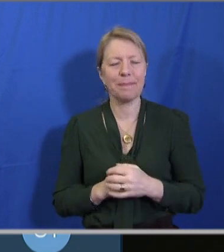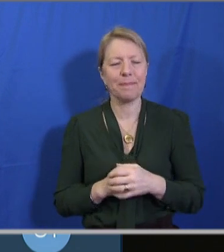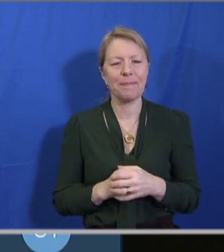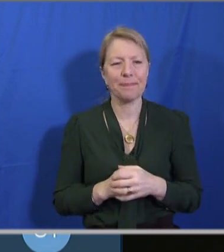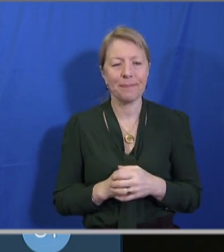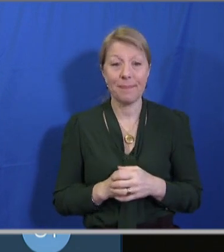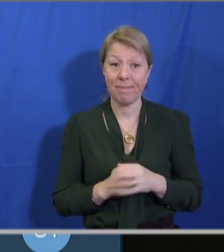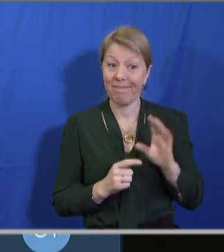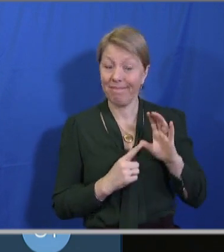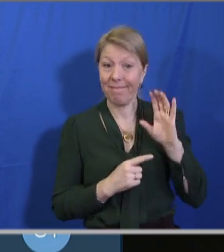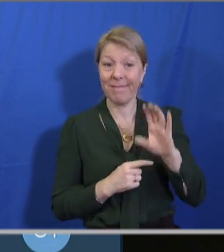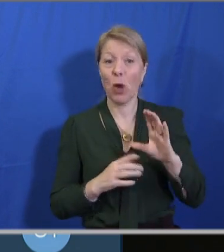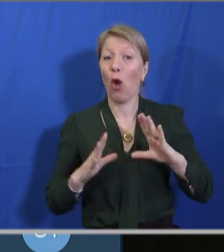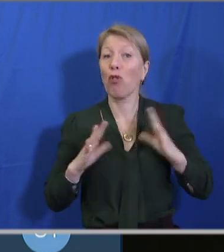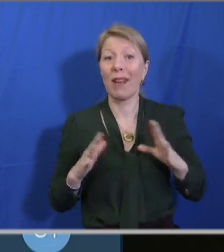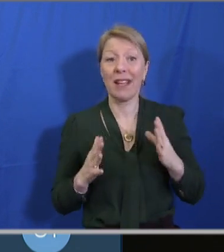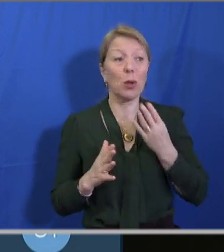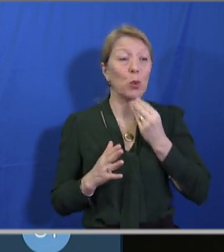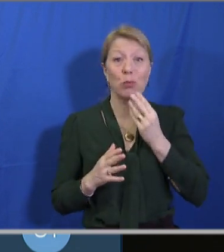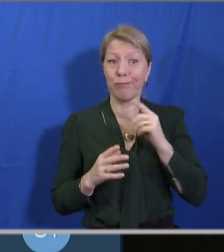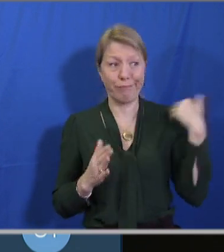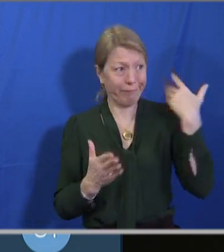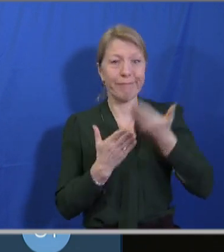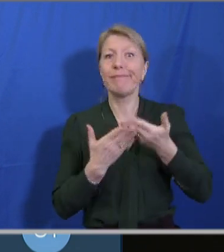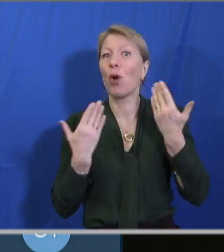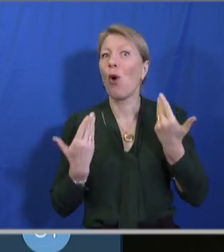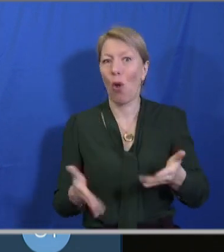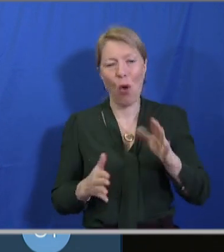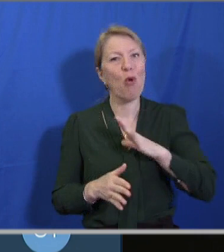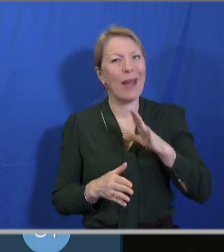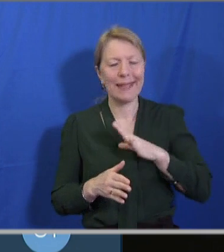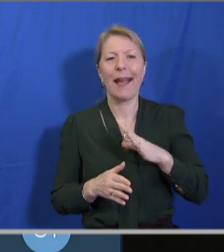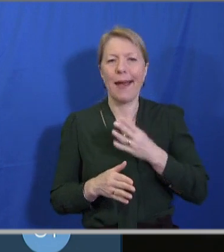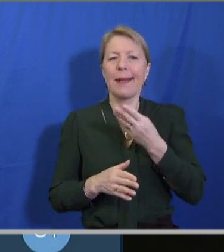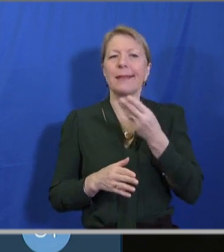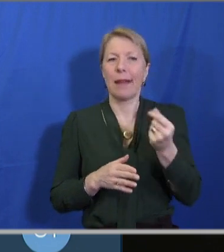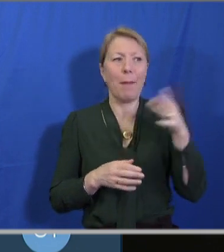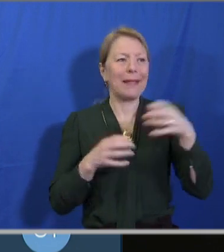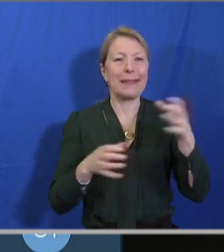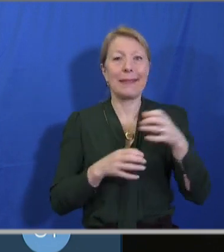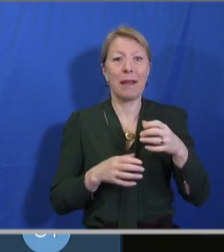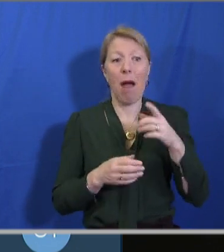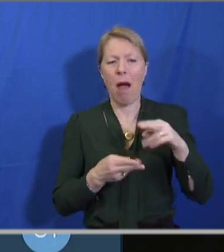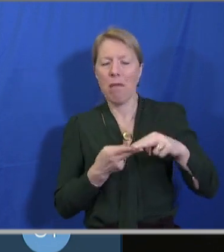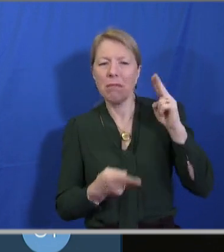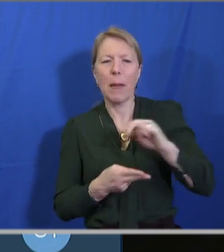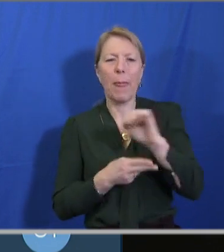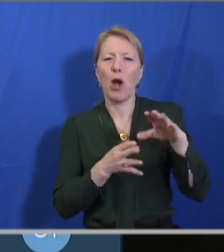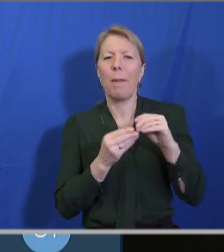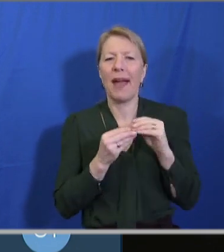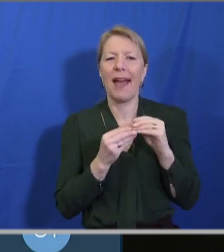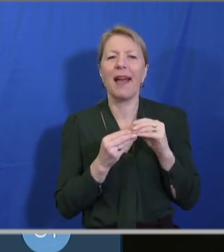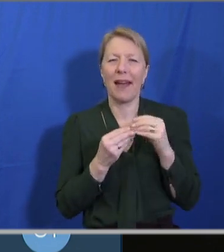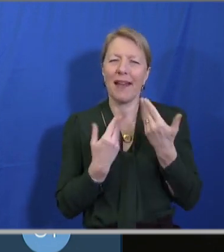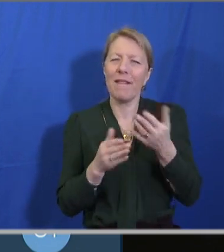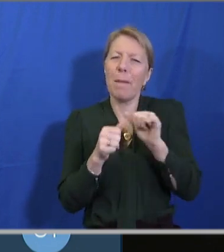by employers to offer enhanced rates of pay and better terms and conditions. And it's that funding package that is currently